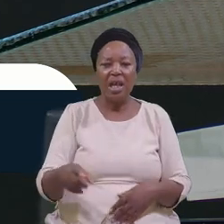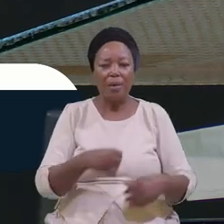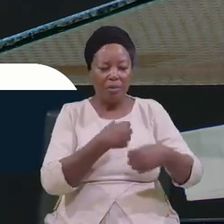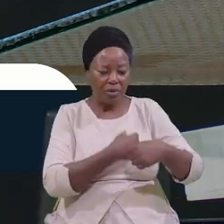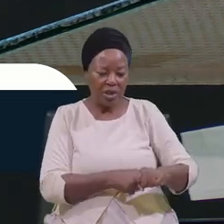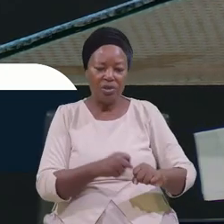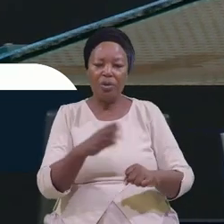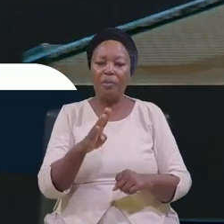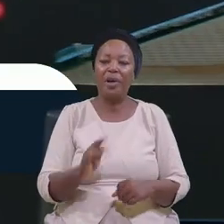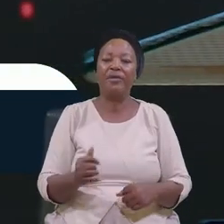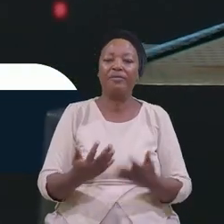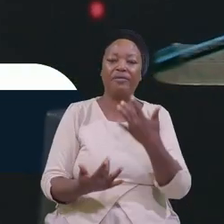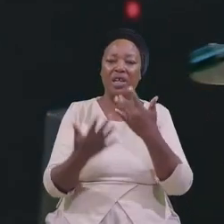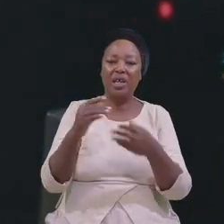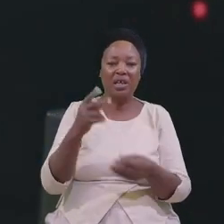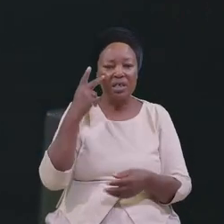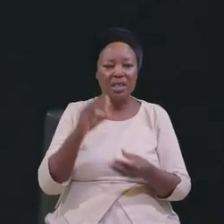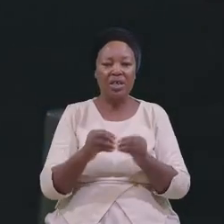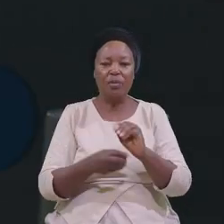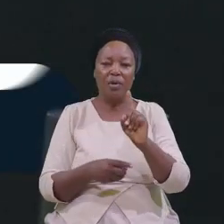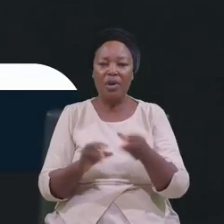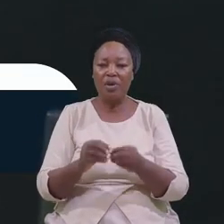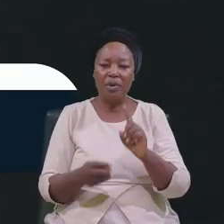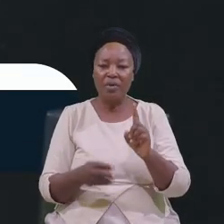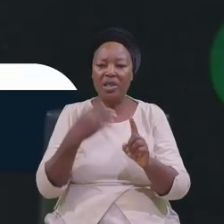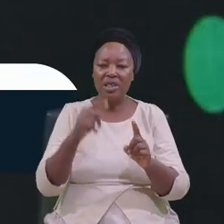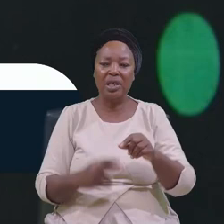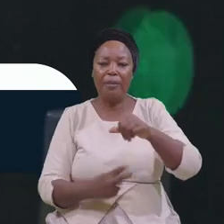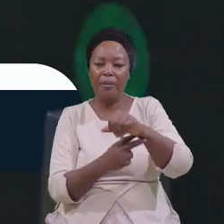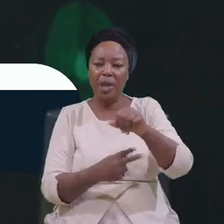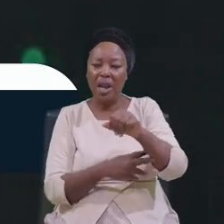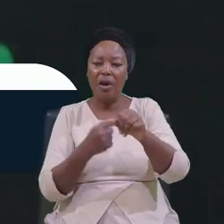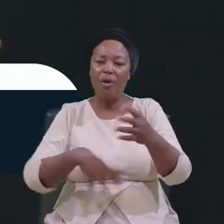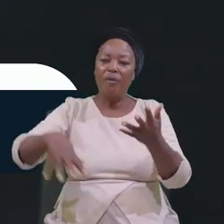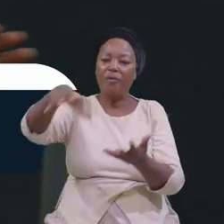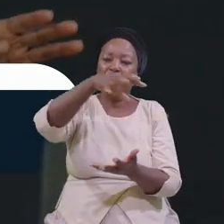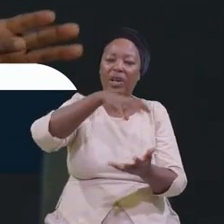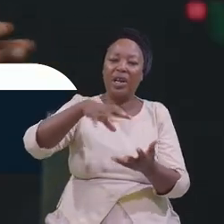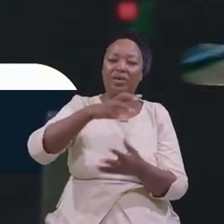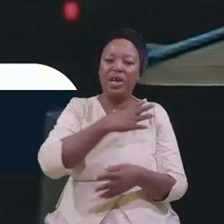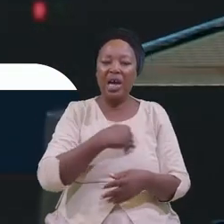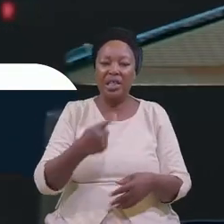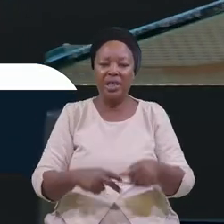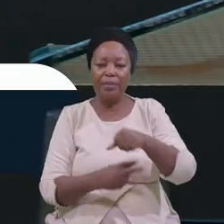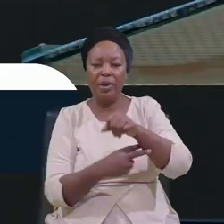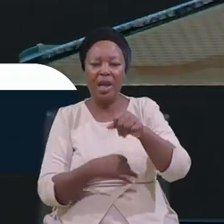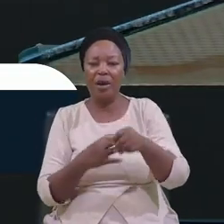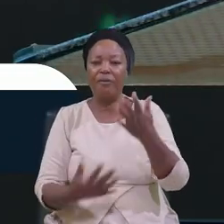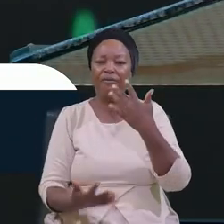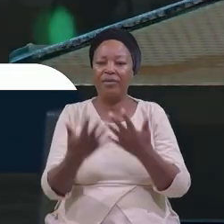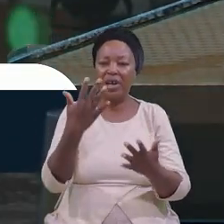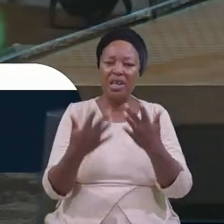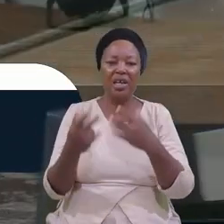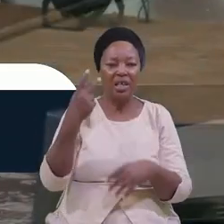by fire. Look at number one. Number one is the pillar of cloud and the pillar of fire. In